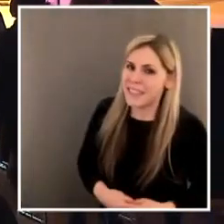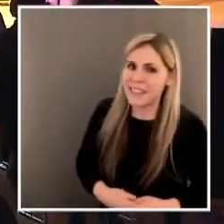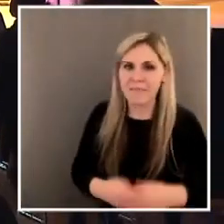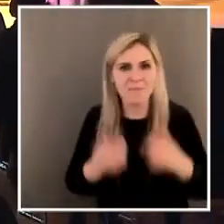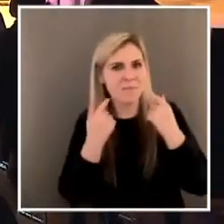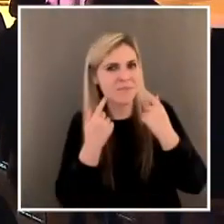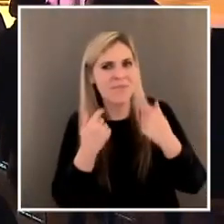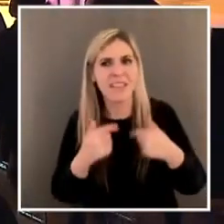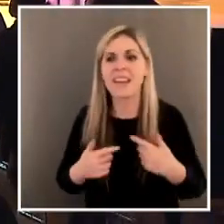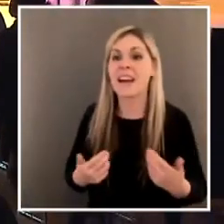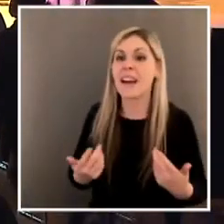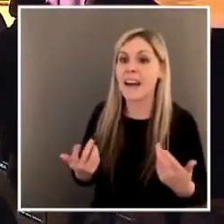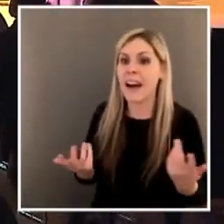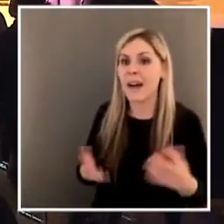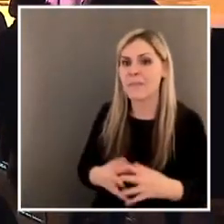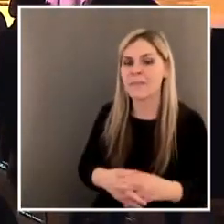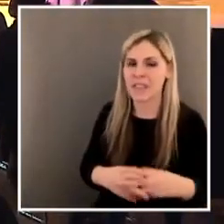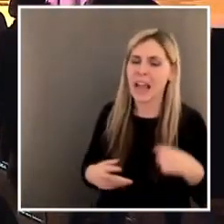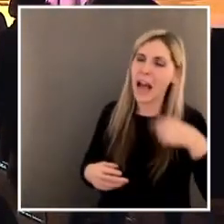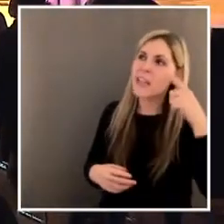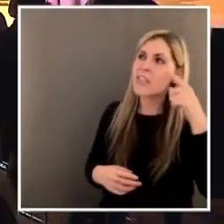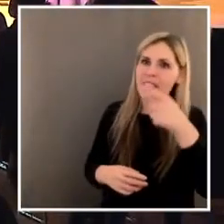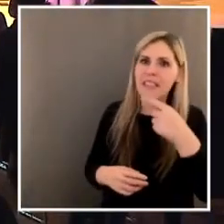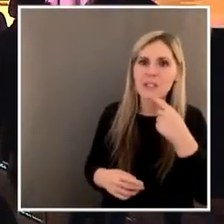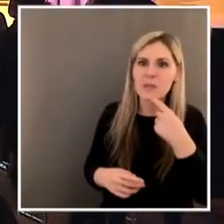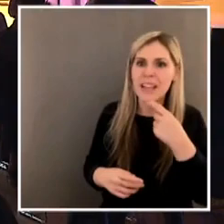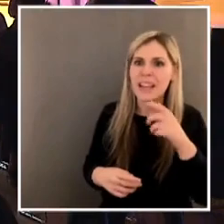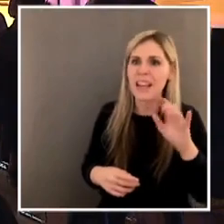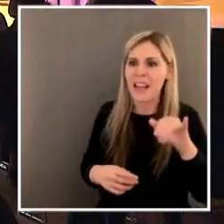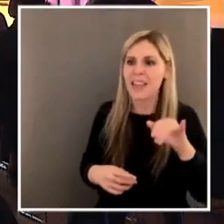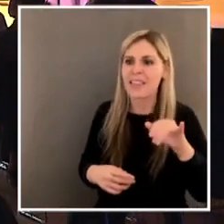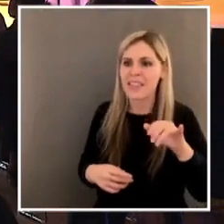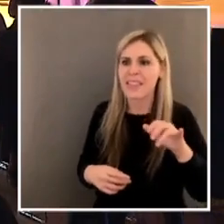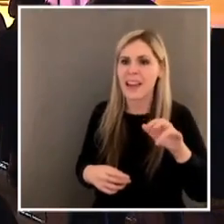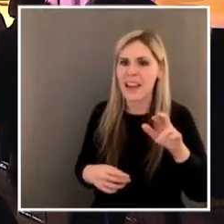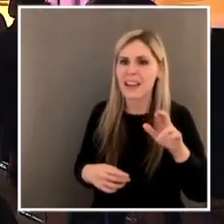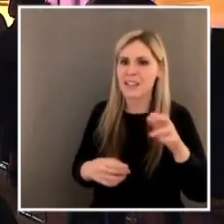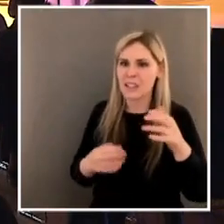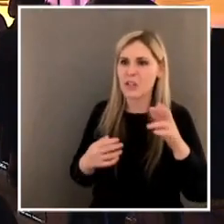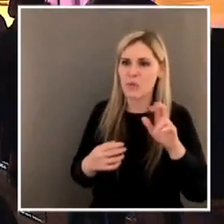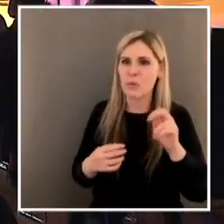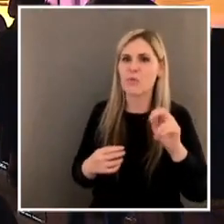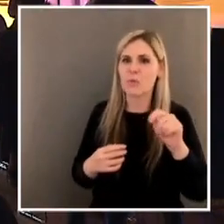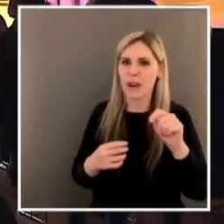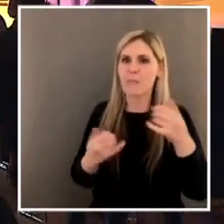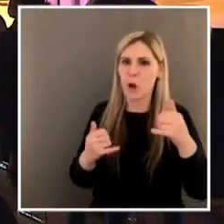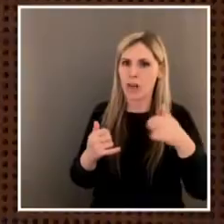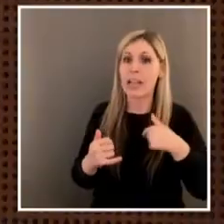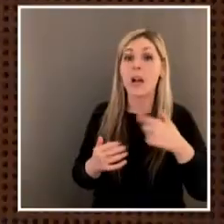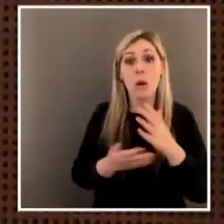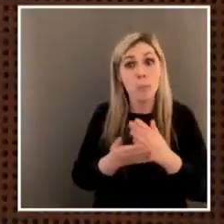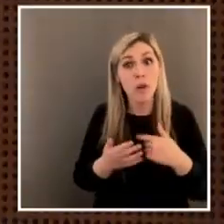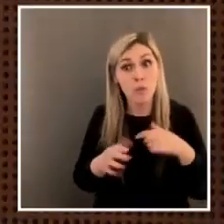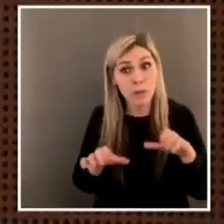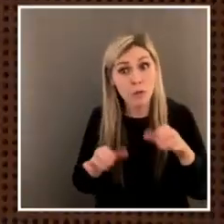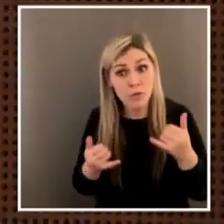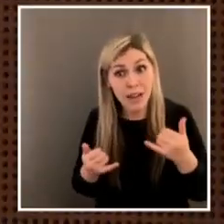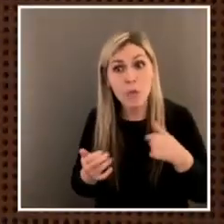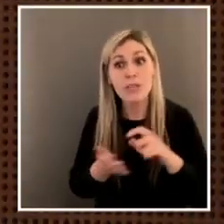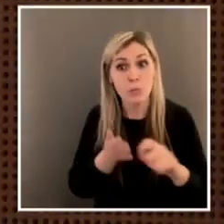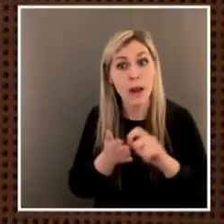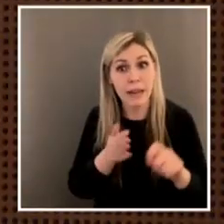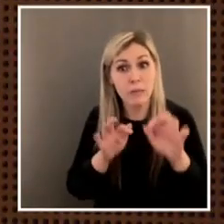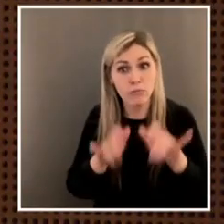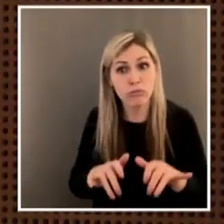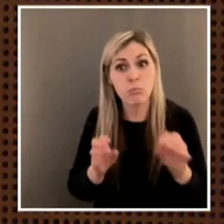Yeah, I think you mentioned the rent party, but part of what I'm doing is writing more.